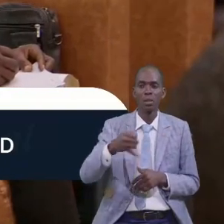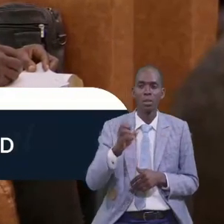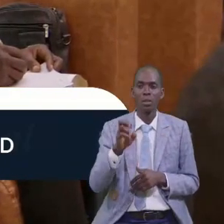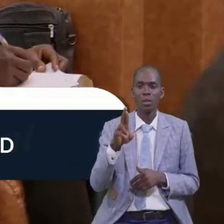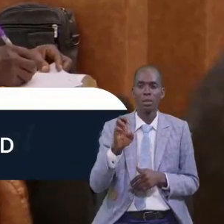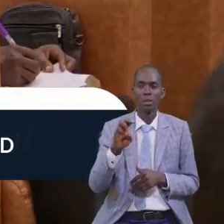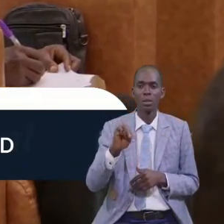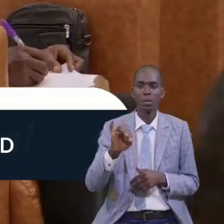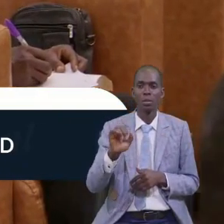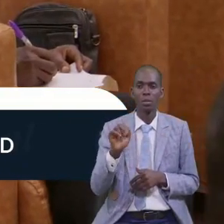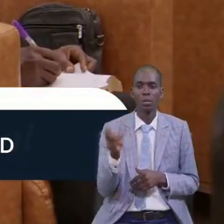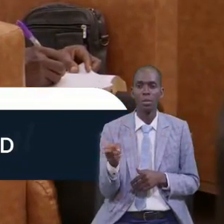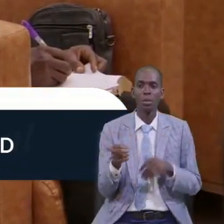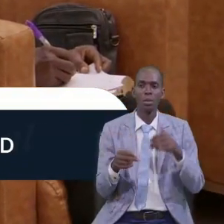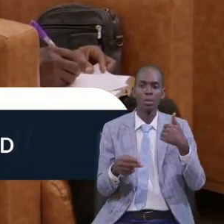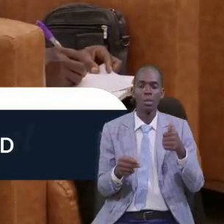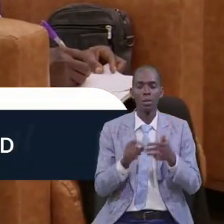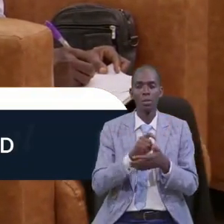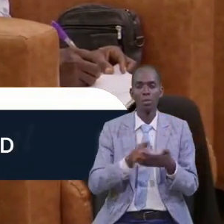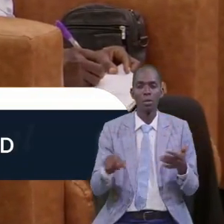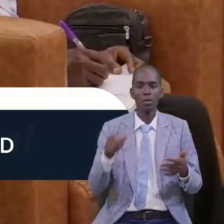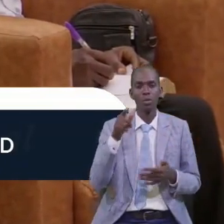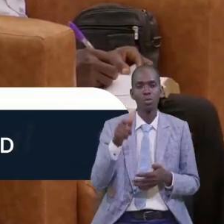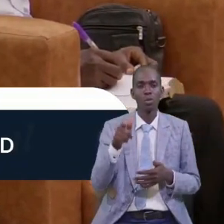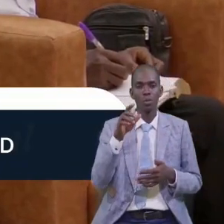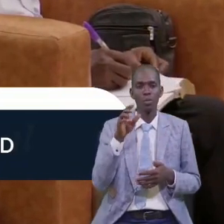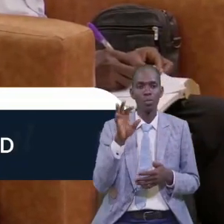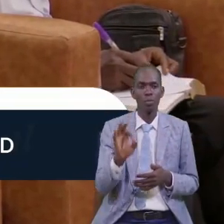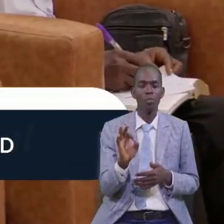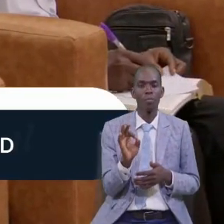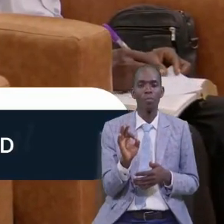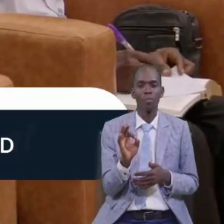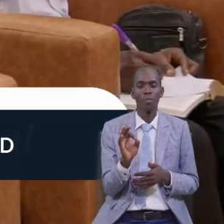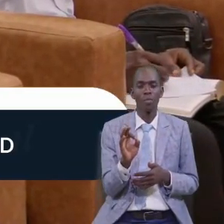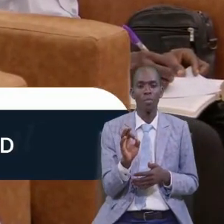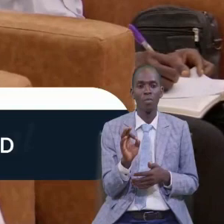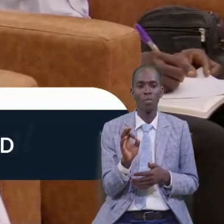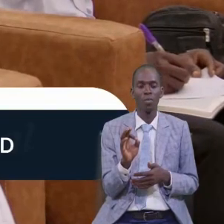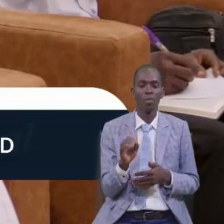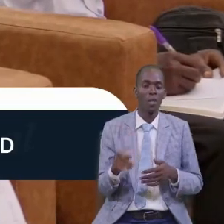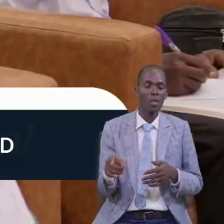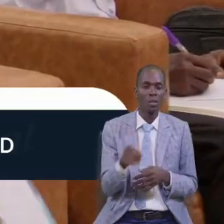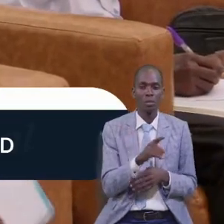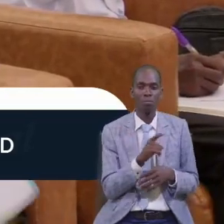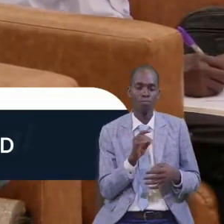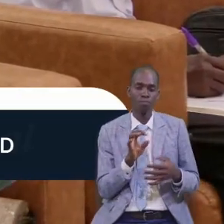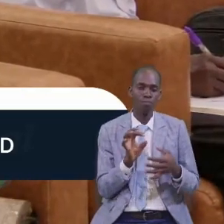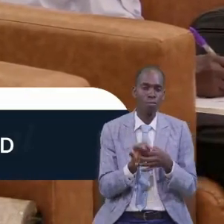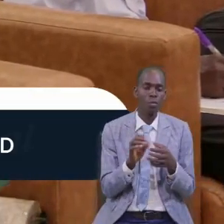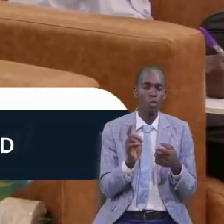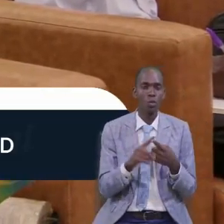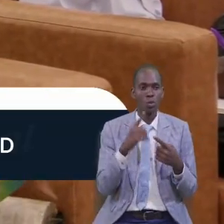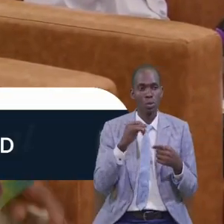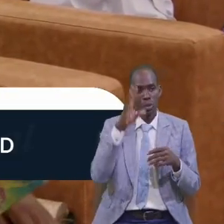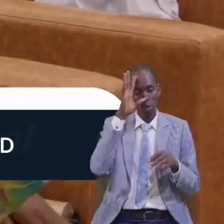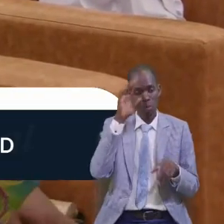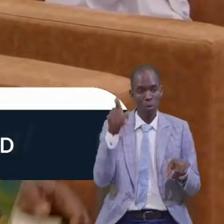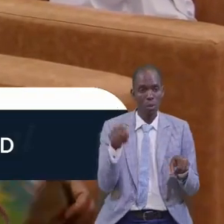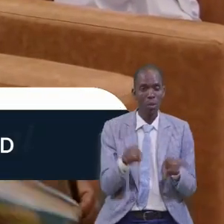10, verse 29, they cleave to their brethren. It